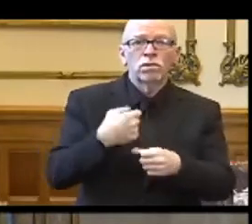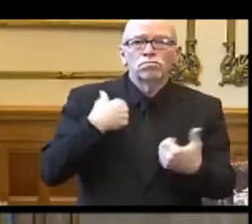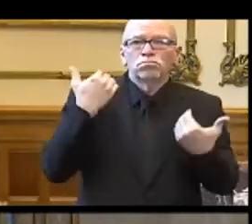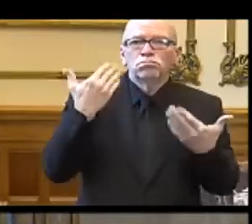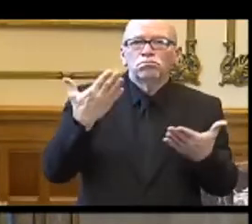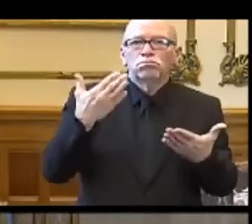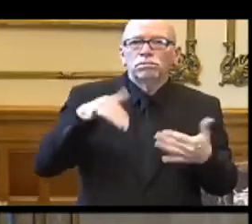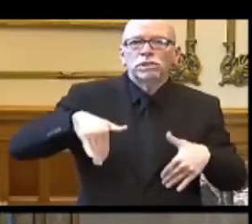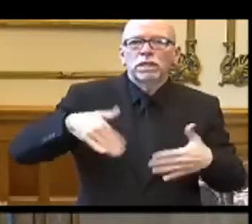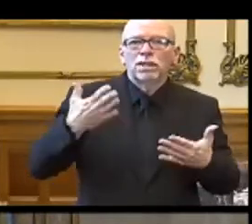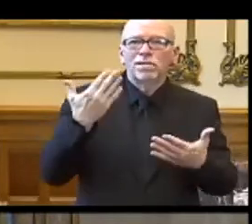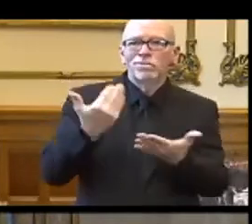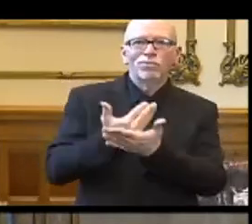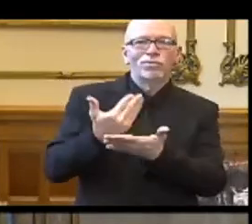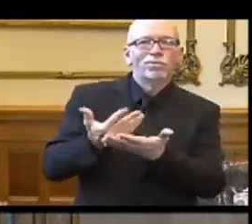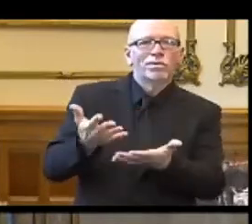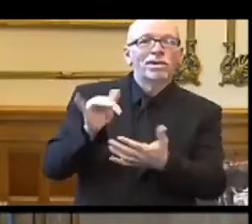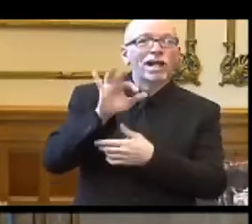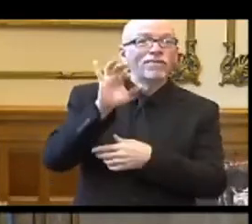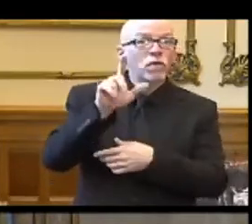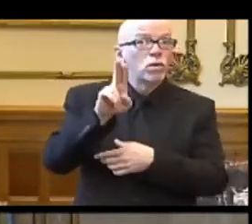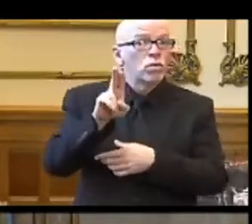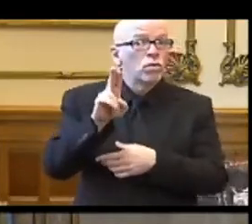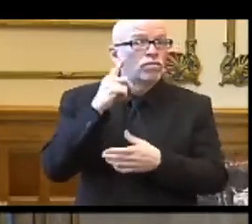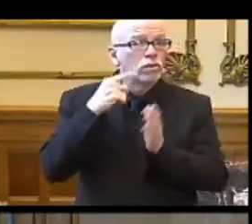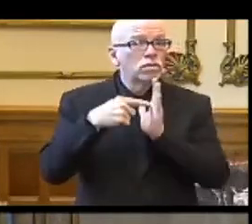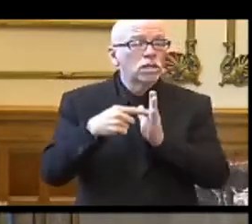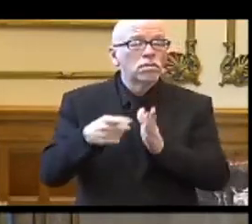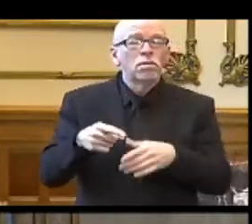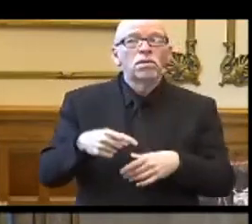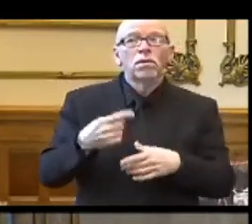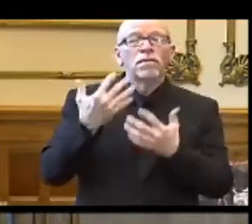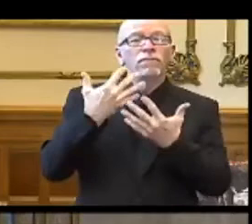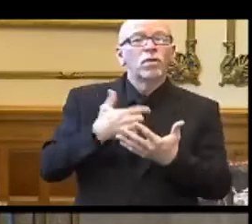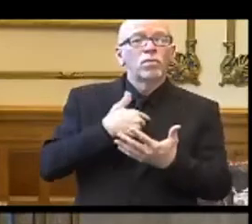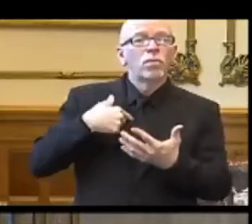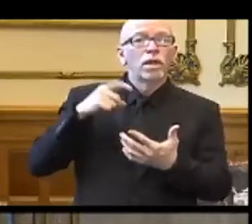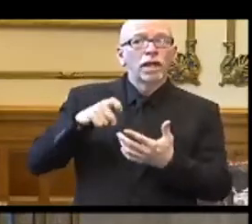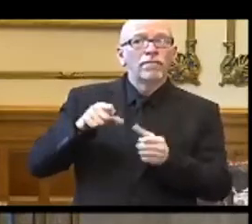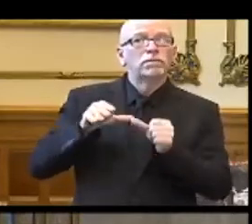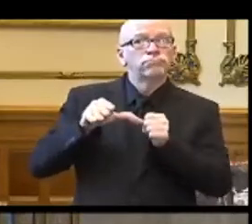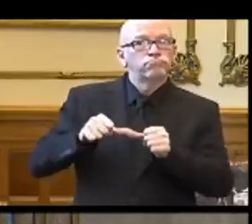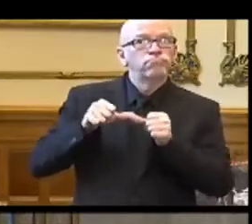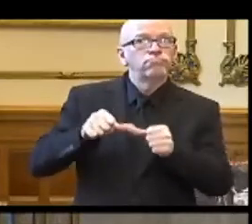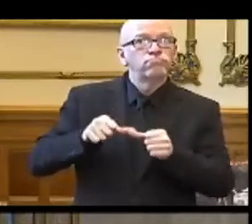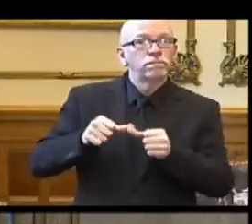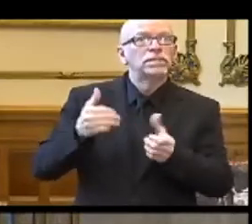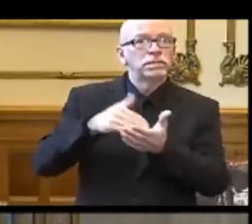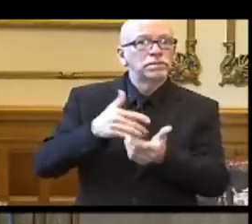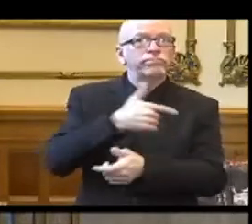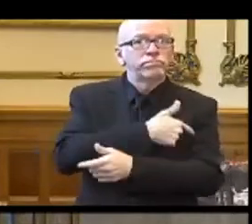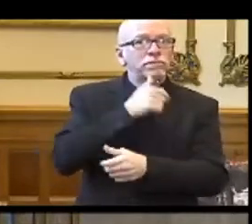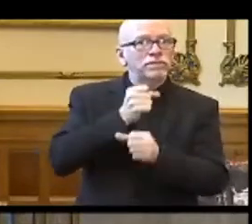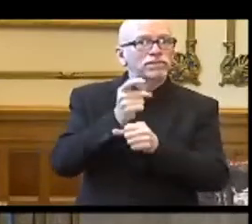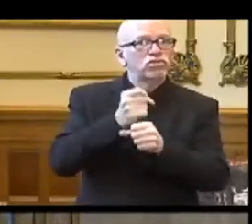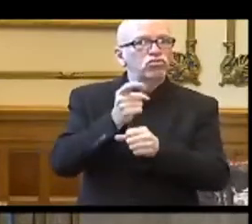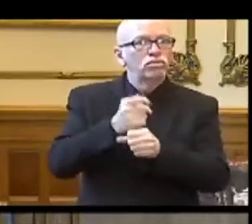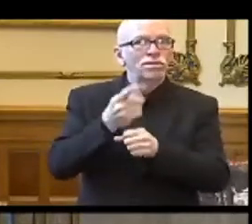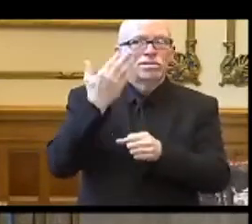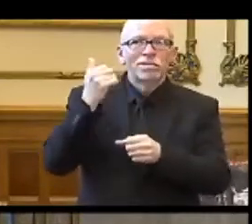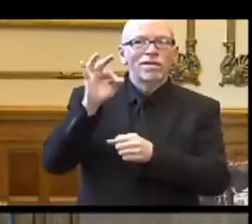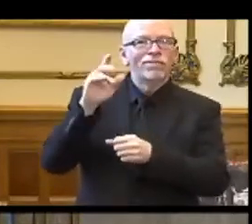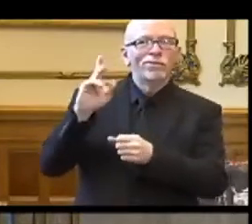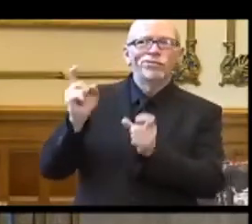you know, with things like influenza. Unfortunately, we have to continue to re-immunize people on a yearly basis because